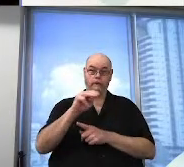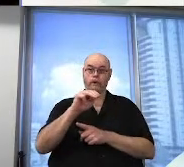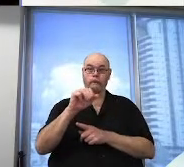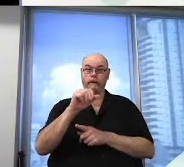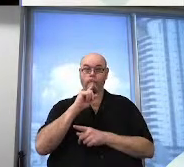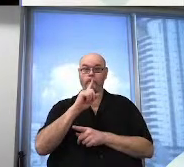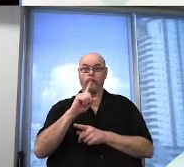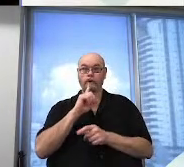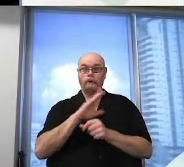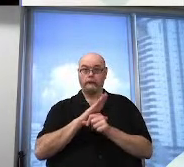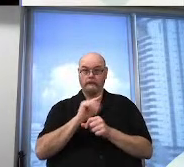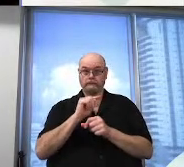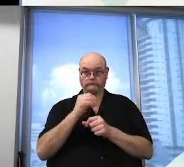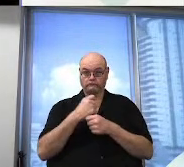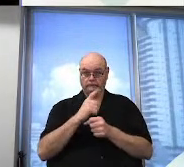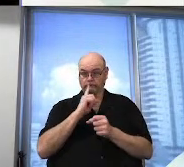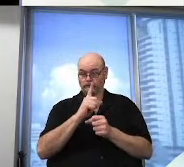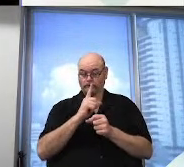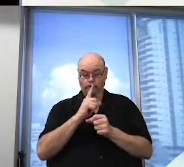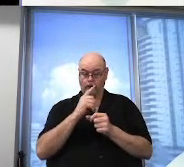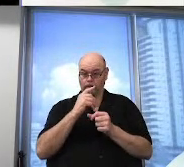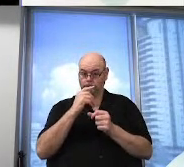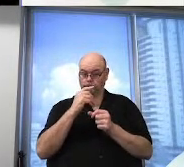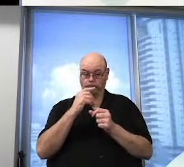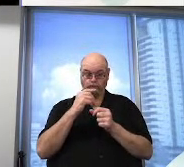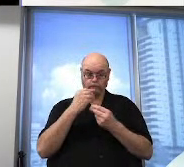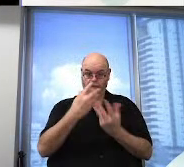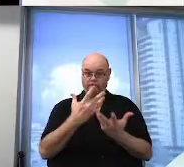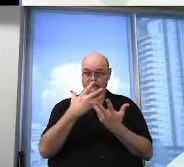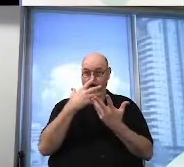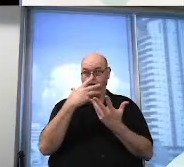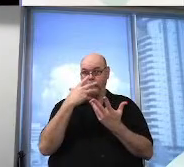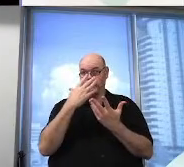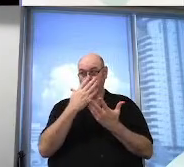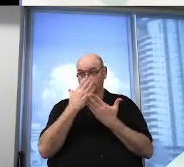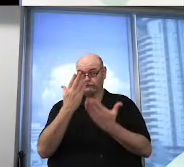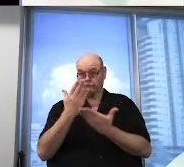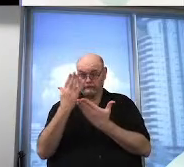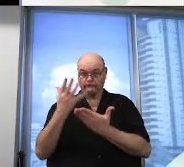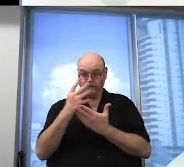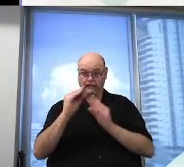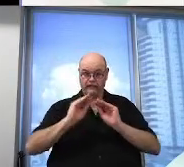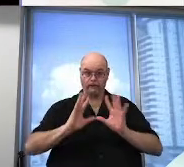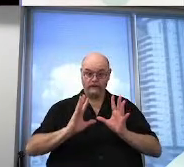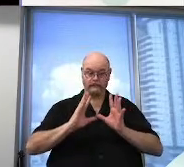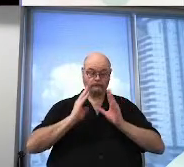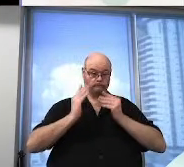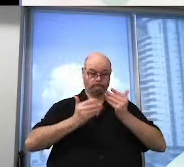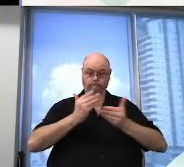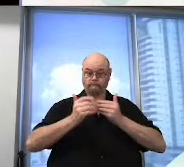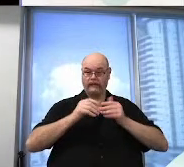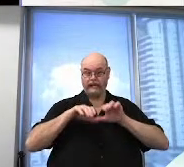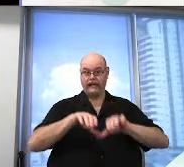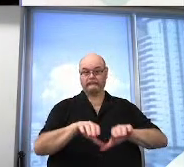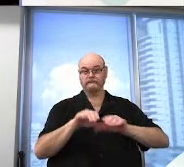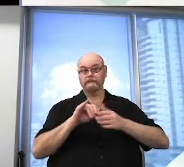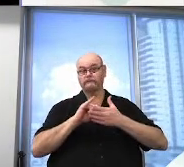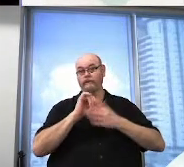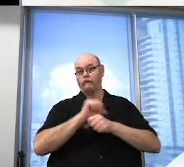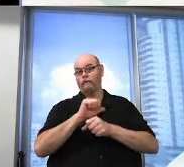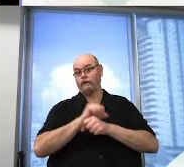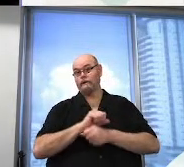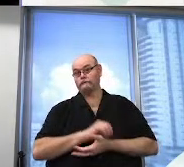remain committed to continue detailing the scopes and providing submissions and providing appropriate clarity to execute the work accordance to the